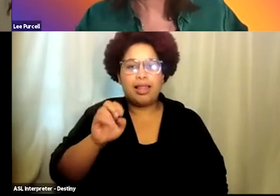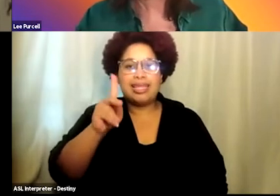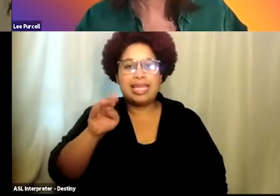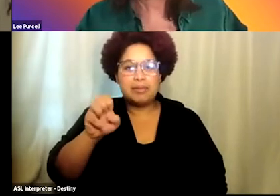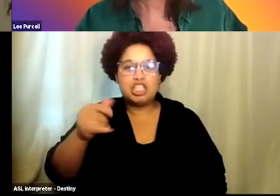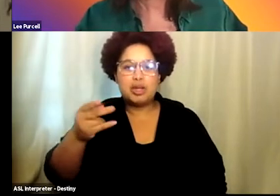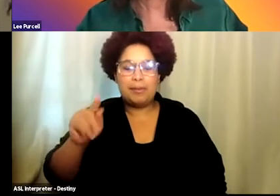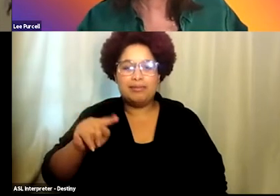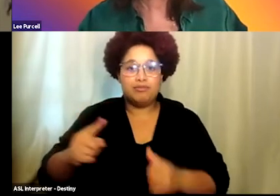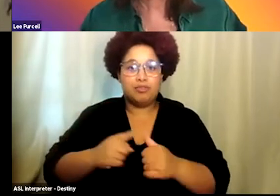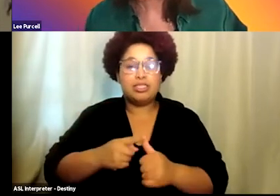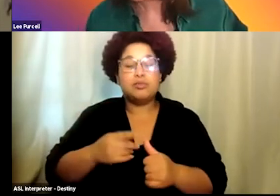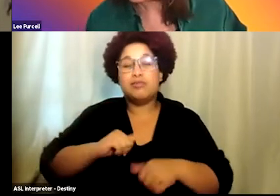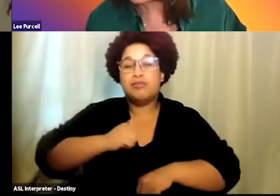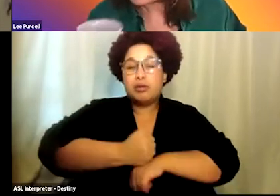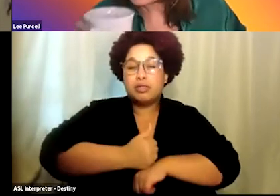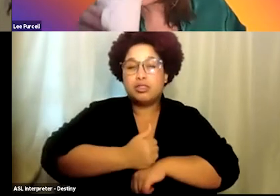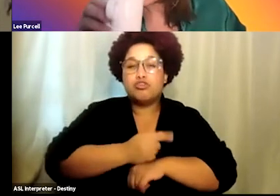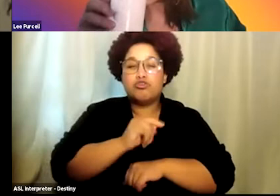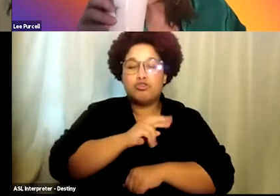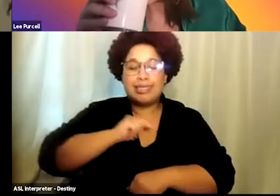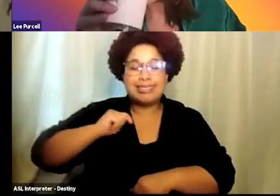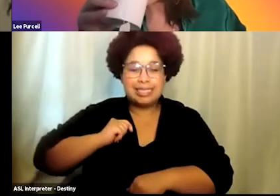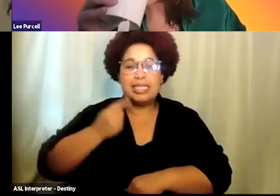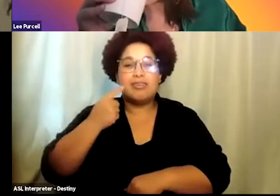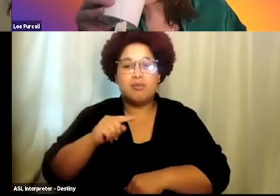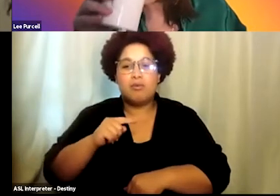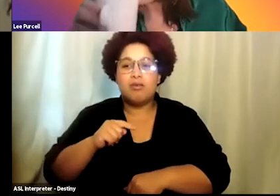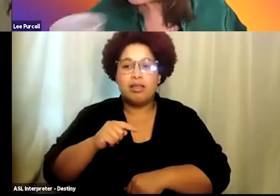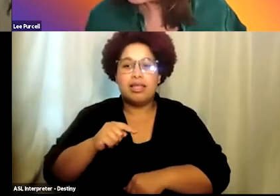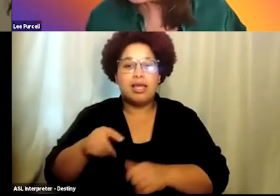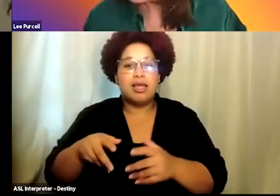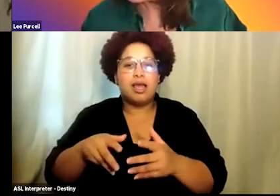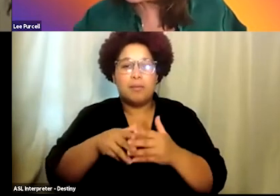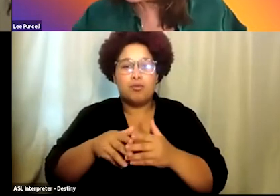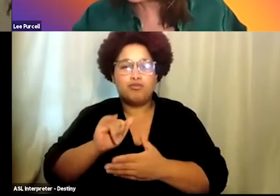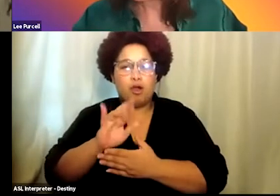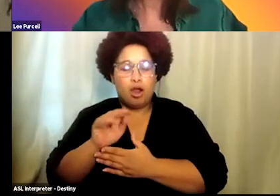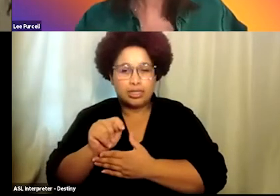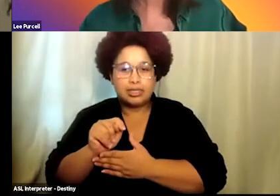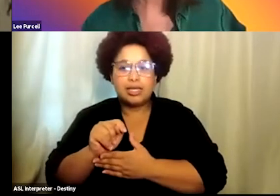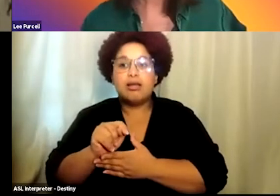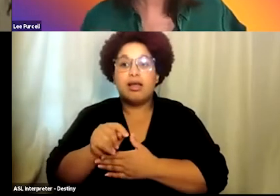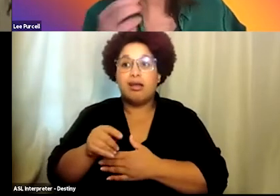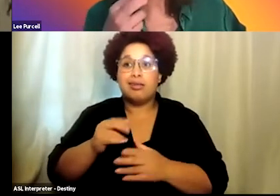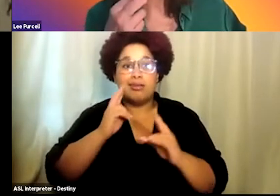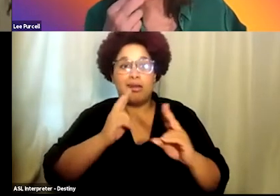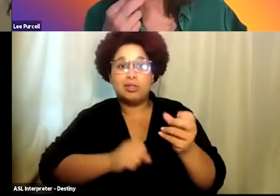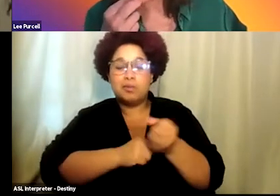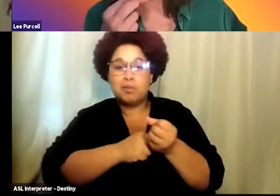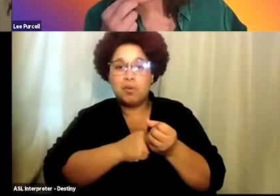founding trustee of the First American in the Arts, which honored her with a Best Supporting Actress Award for her role in Oliver Stone's